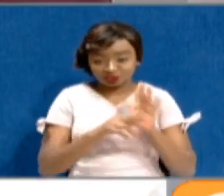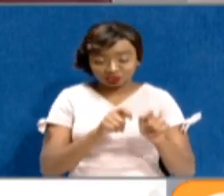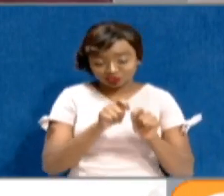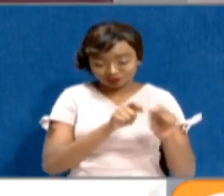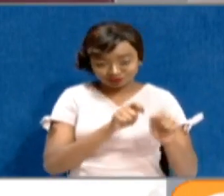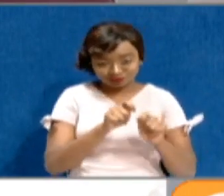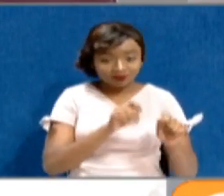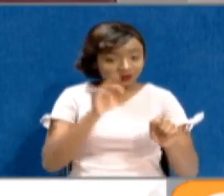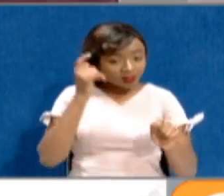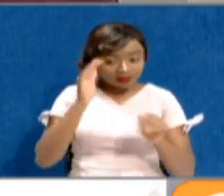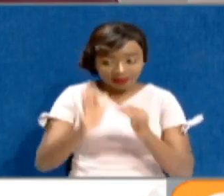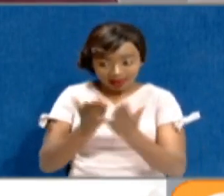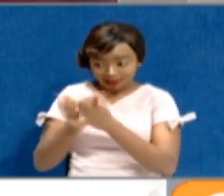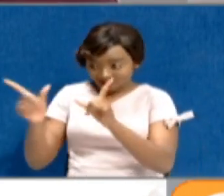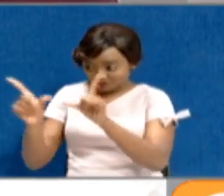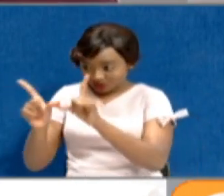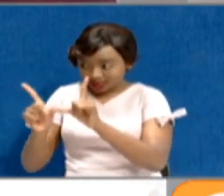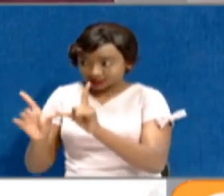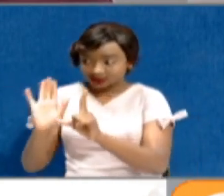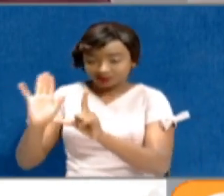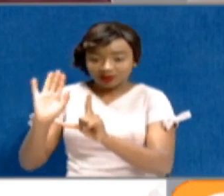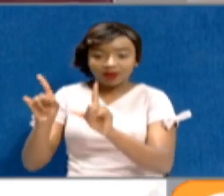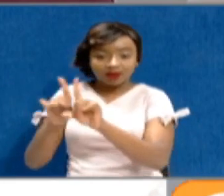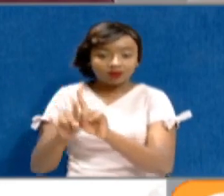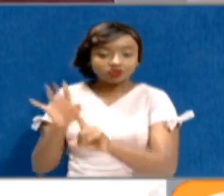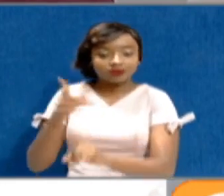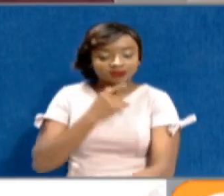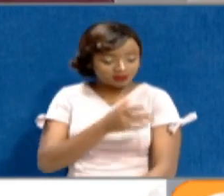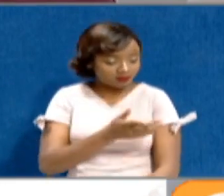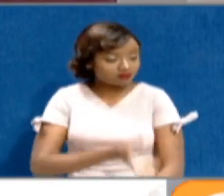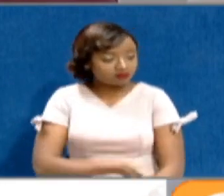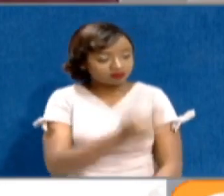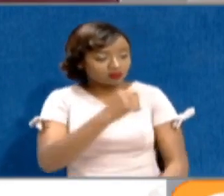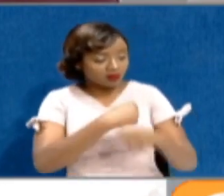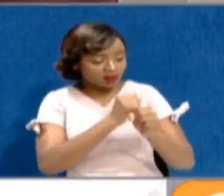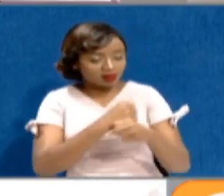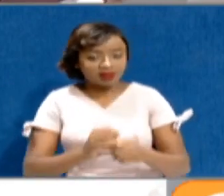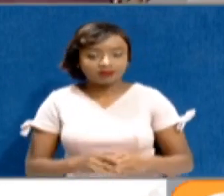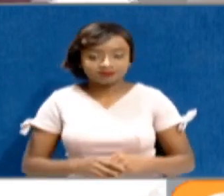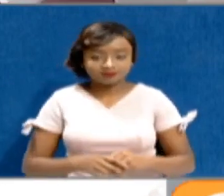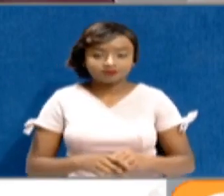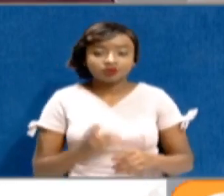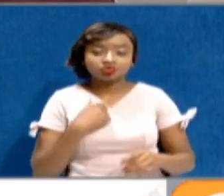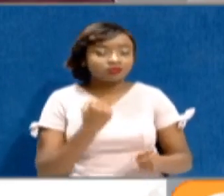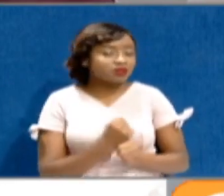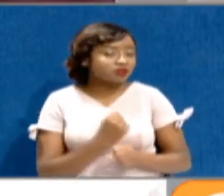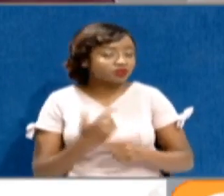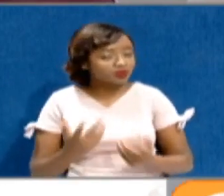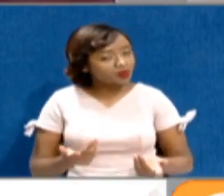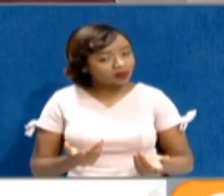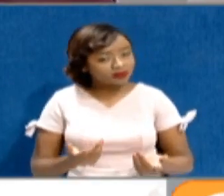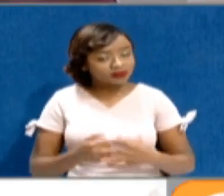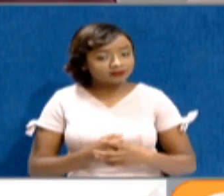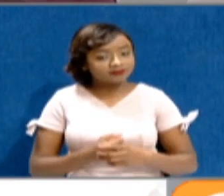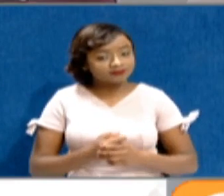Remember, you applied for a license, and the regulator said, you're good to go. Go ahead for the license. So what are you now doing in the